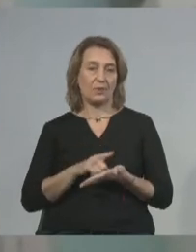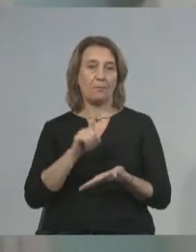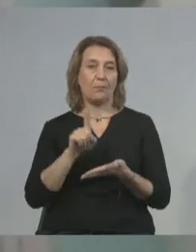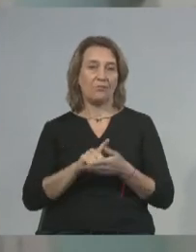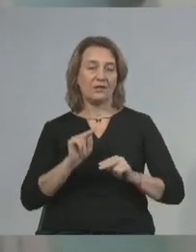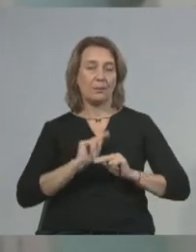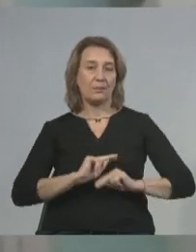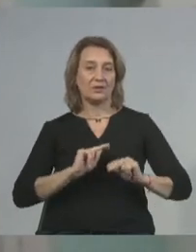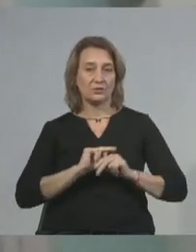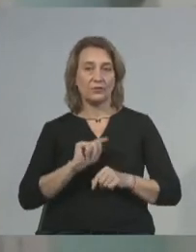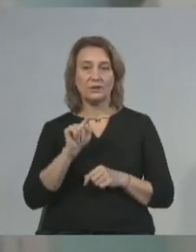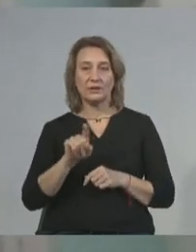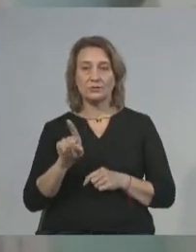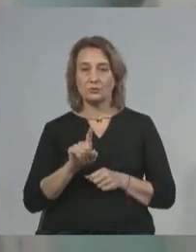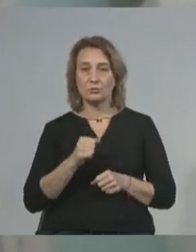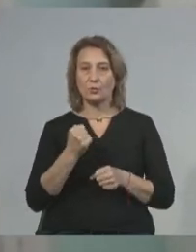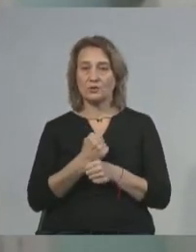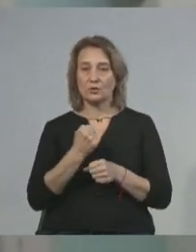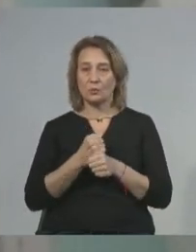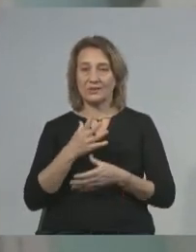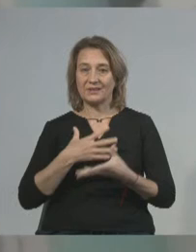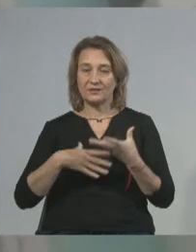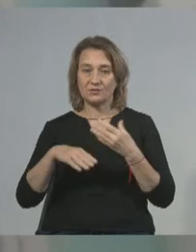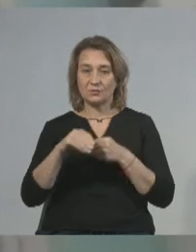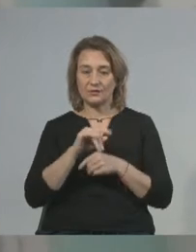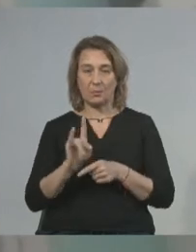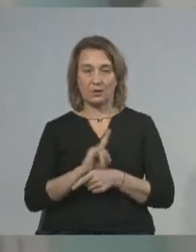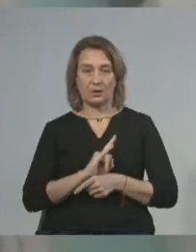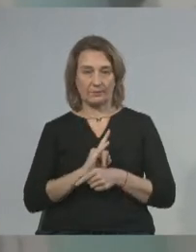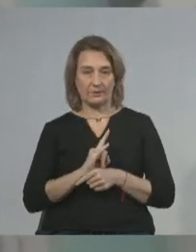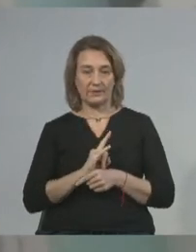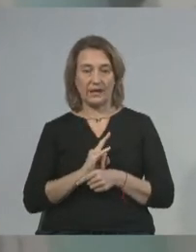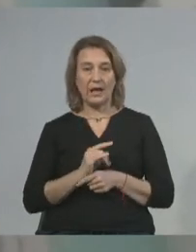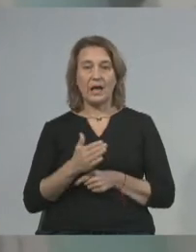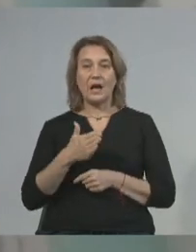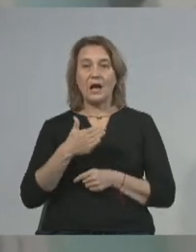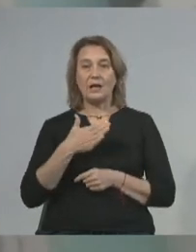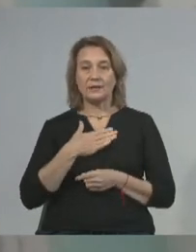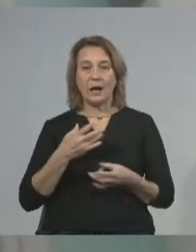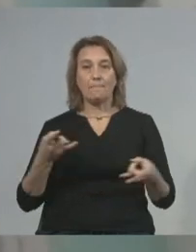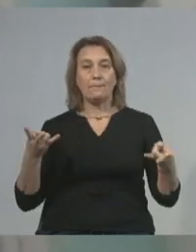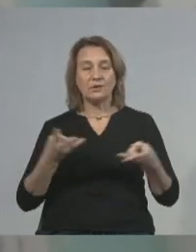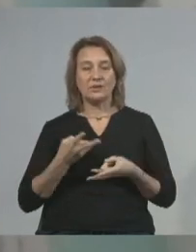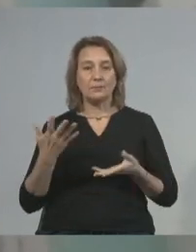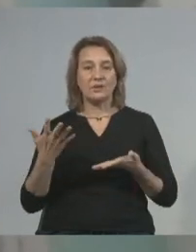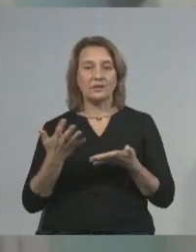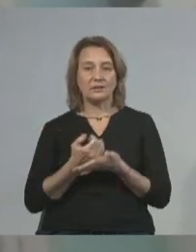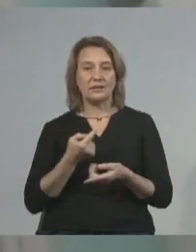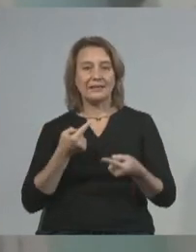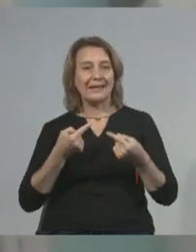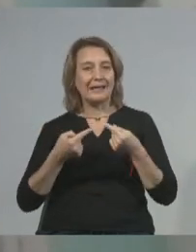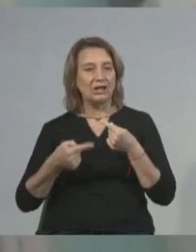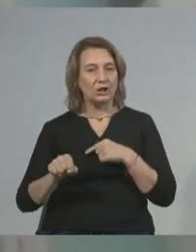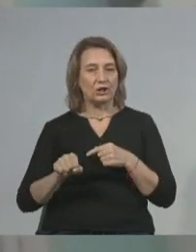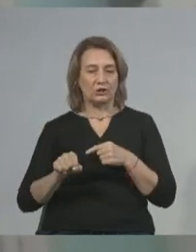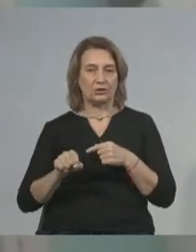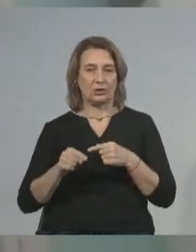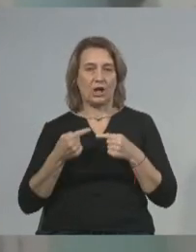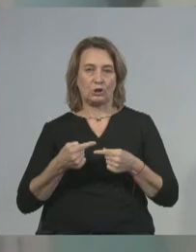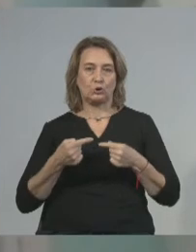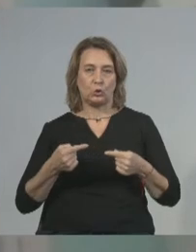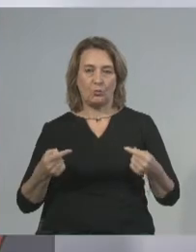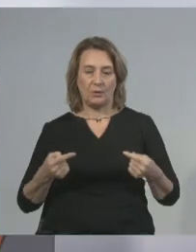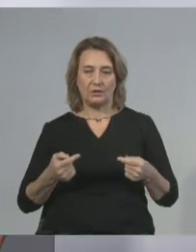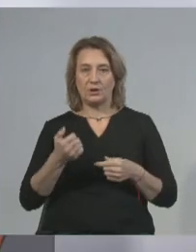about all these narratives we need to find a different battle definitely thank you thank you i i fully agree i think that the